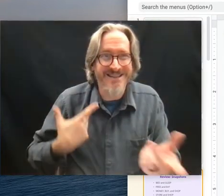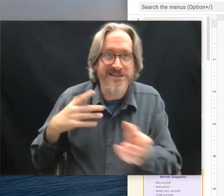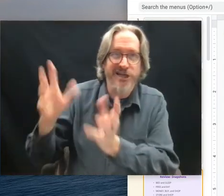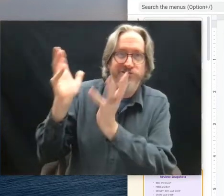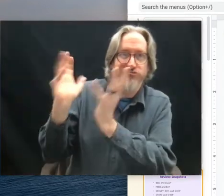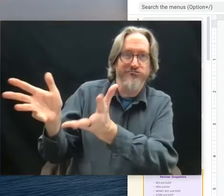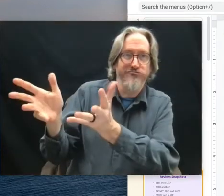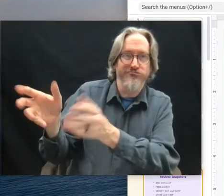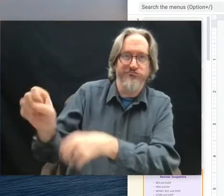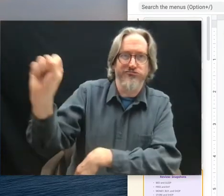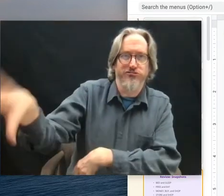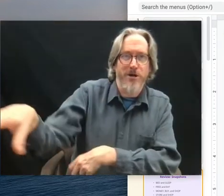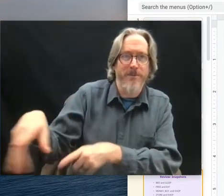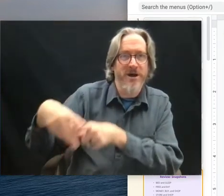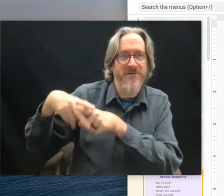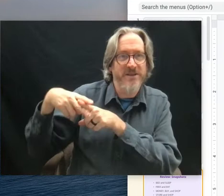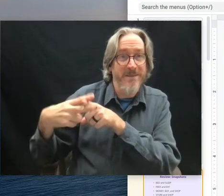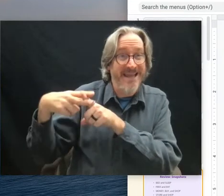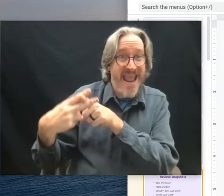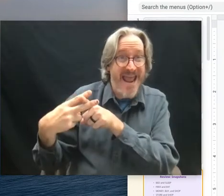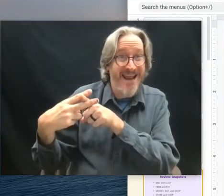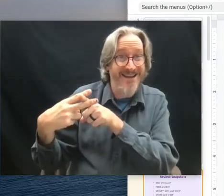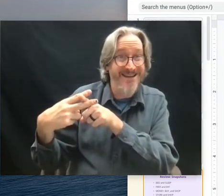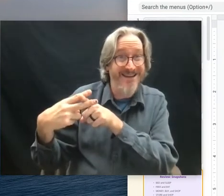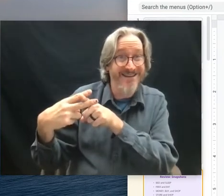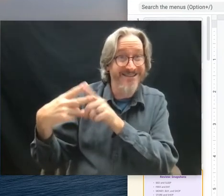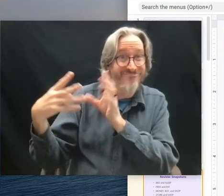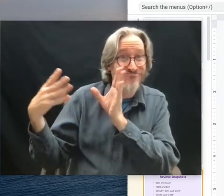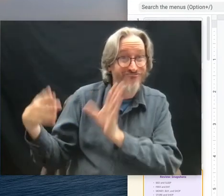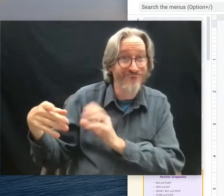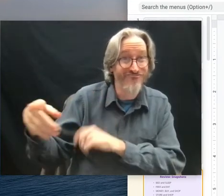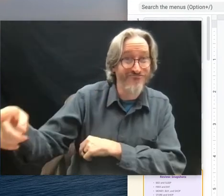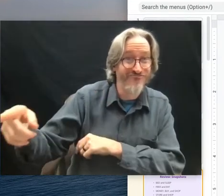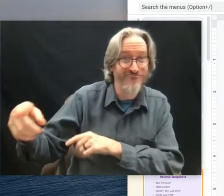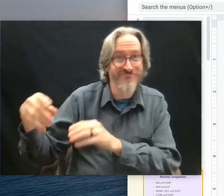I tend to say drop it off at the mechanic.